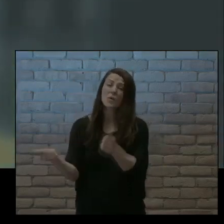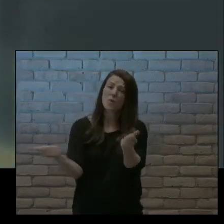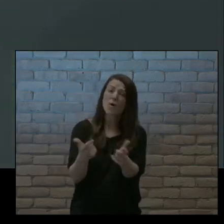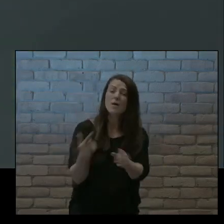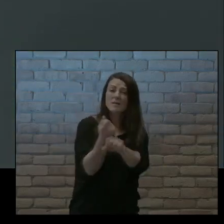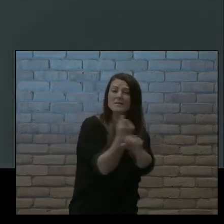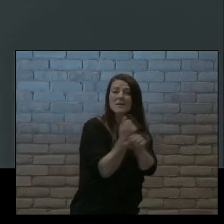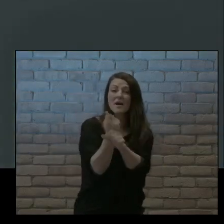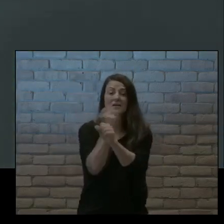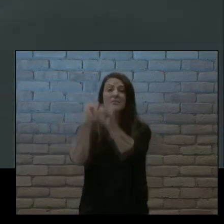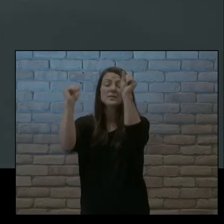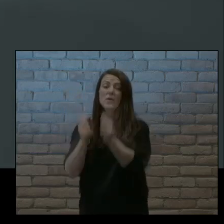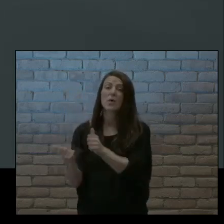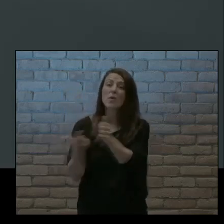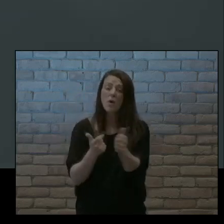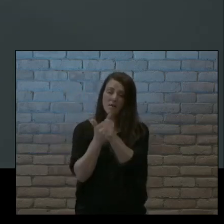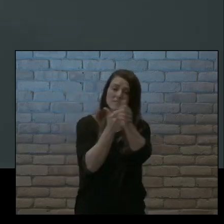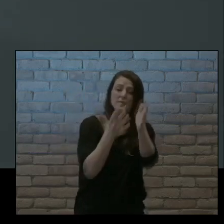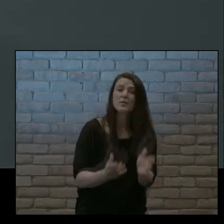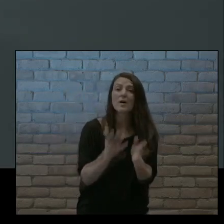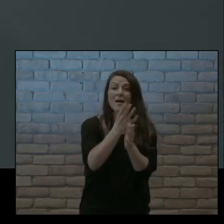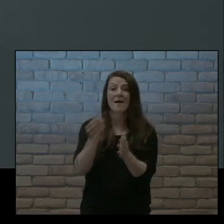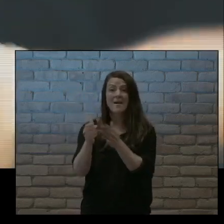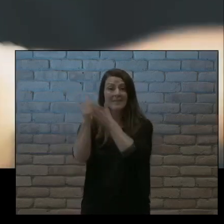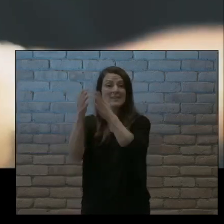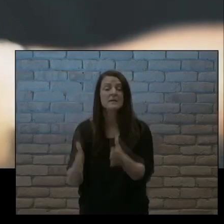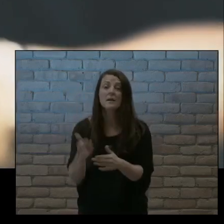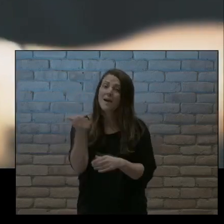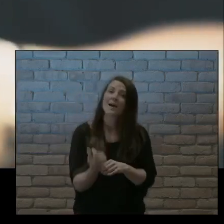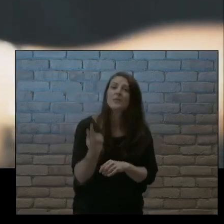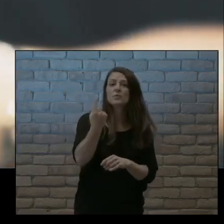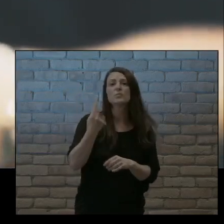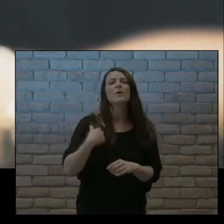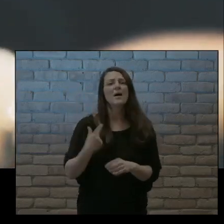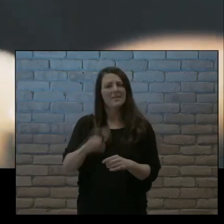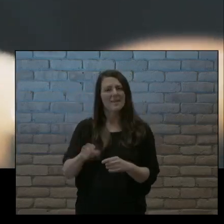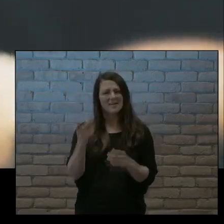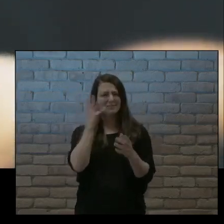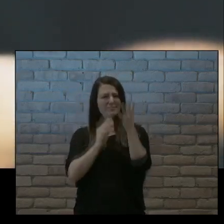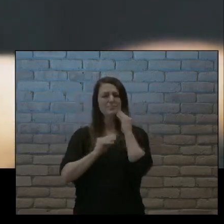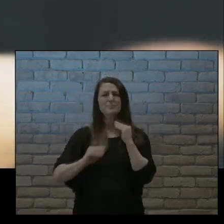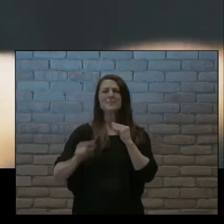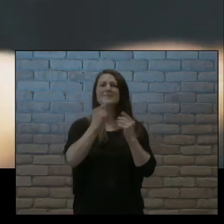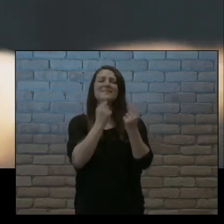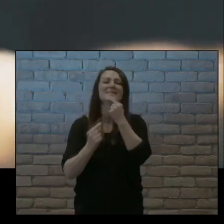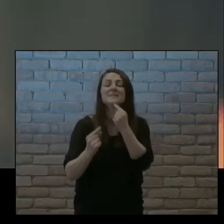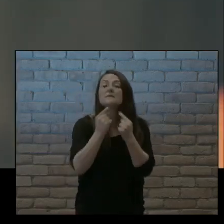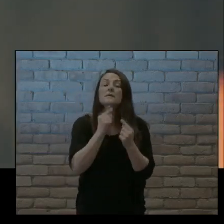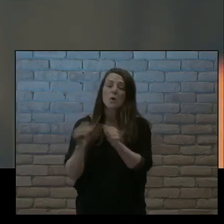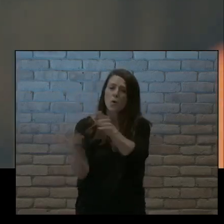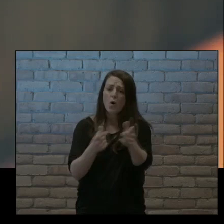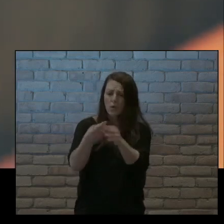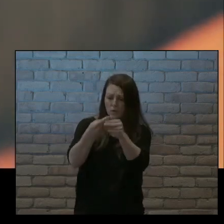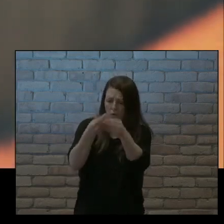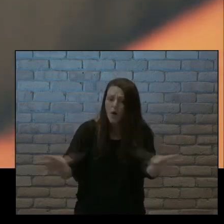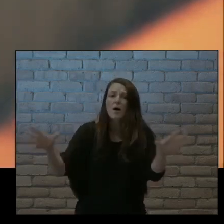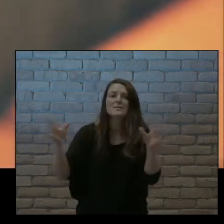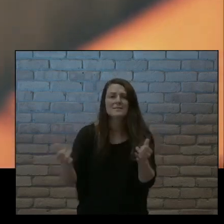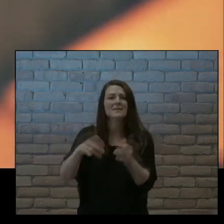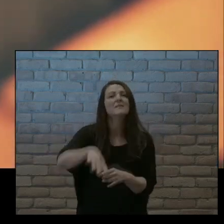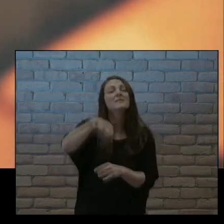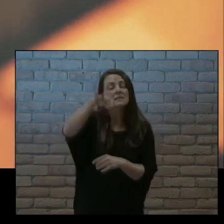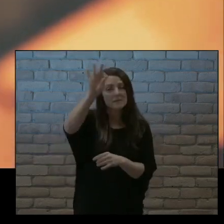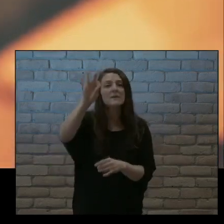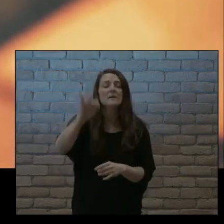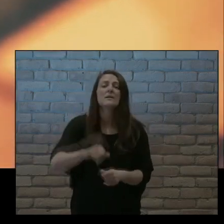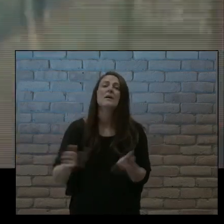who follow, all who lead, anyone who's been let down, all the lost you have been